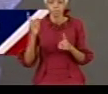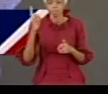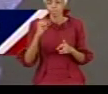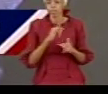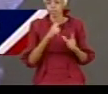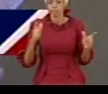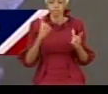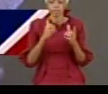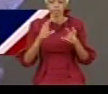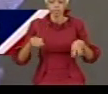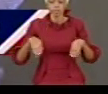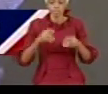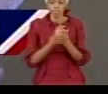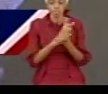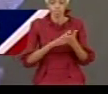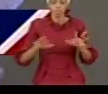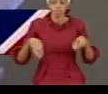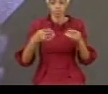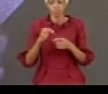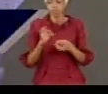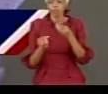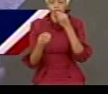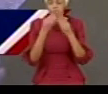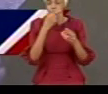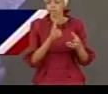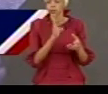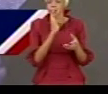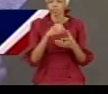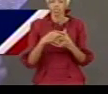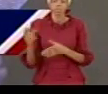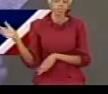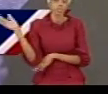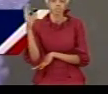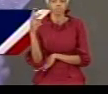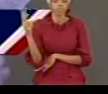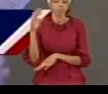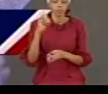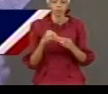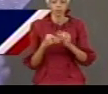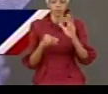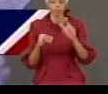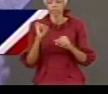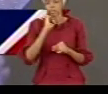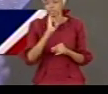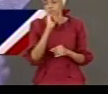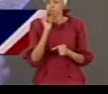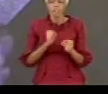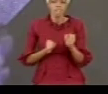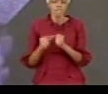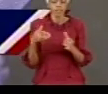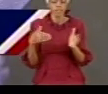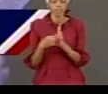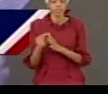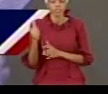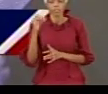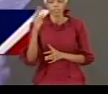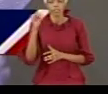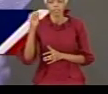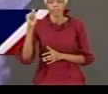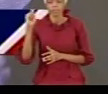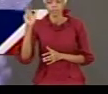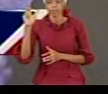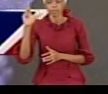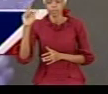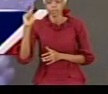wilderness. Number three, Israelite fight against the Amalekites. Number one, Israel murmur